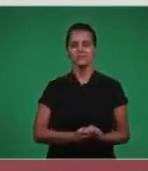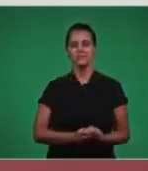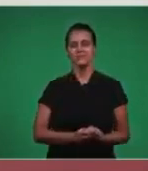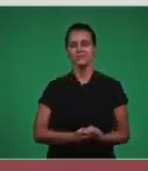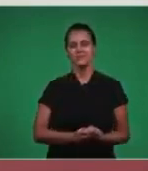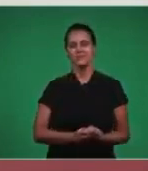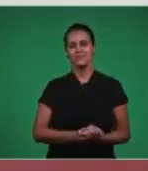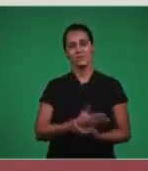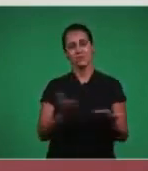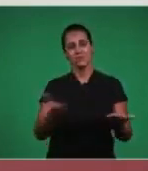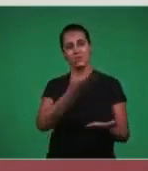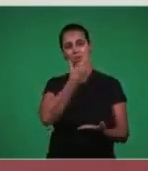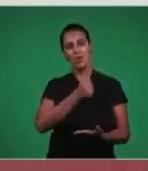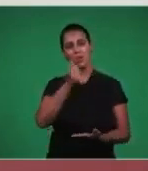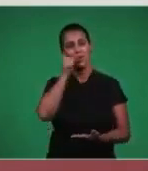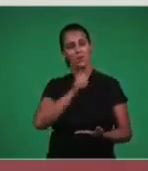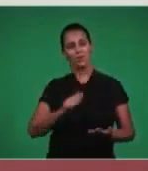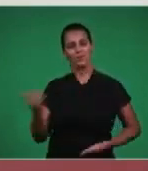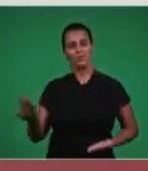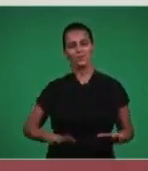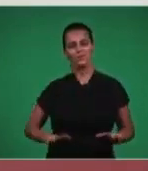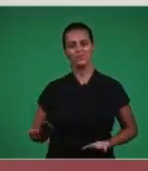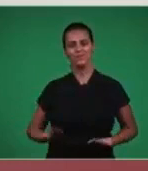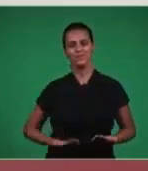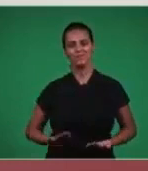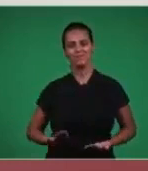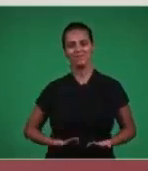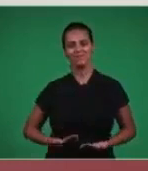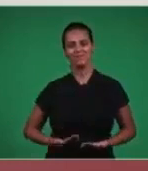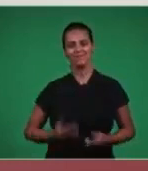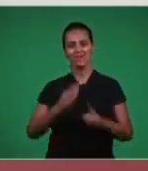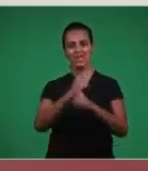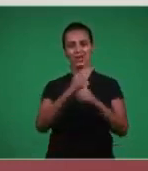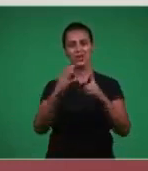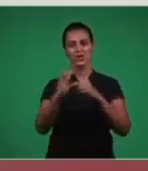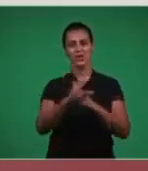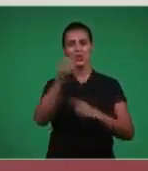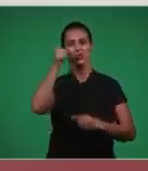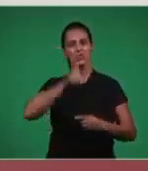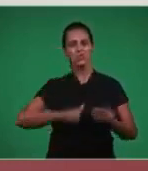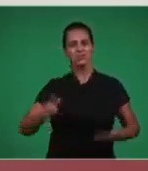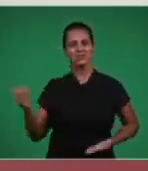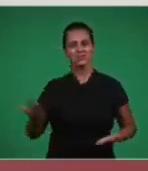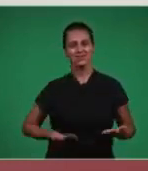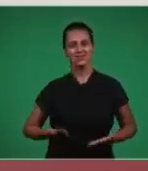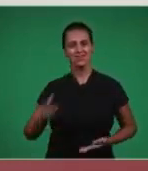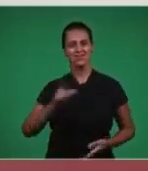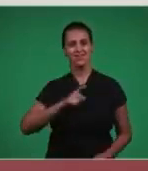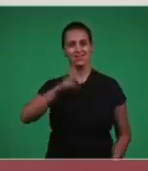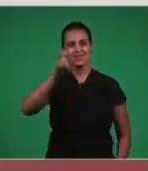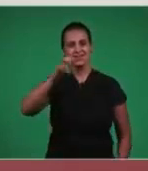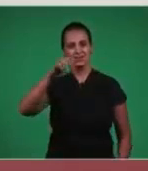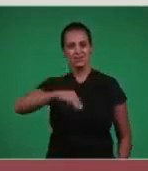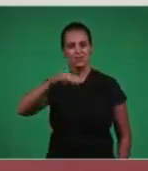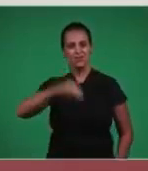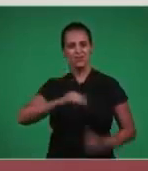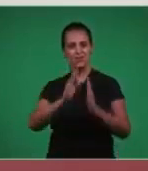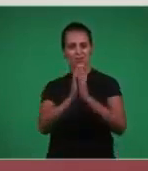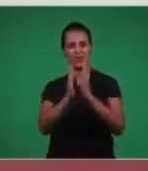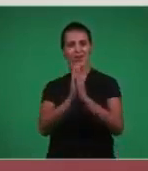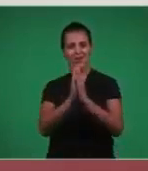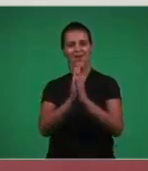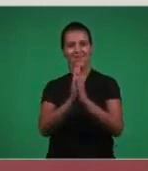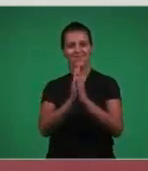My brothers and sisters, the women's service, 5 minutes of prayer, if the cells